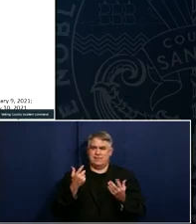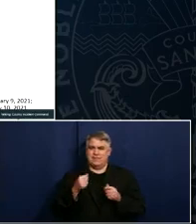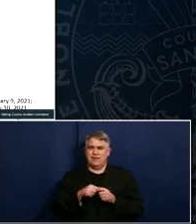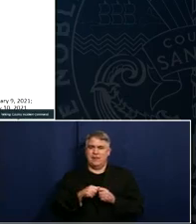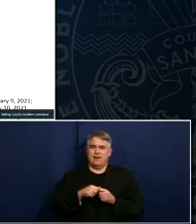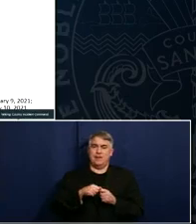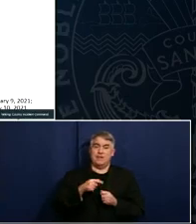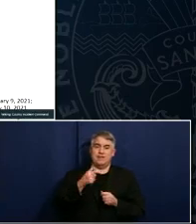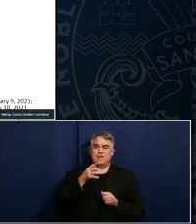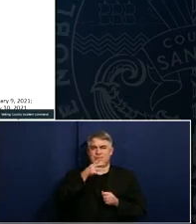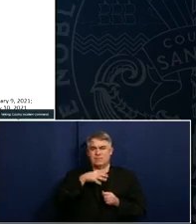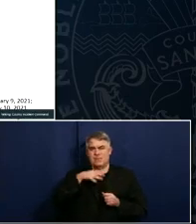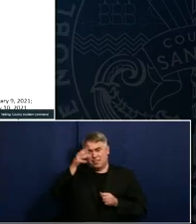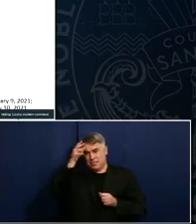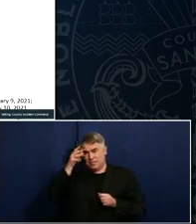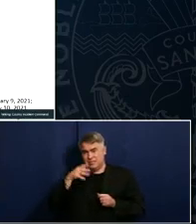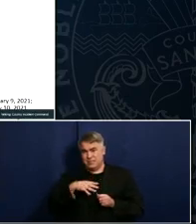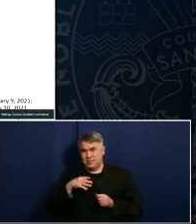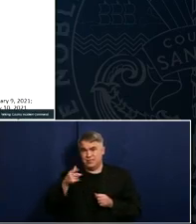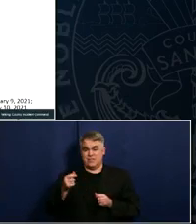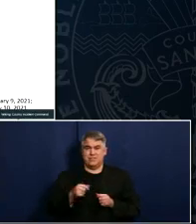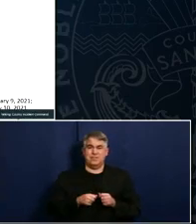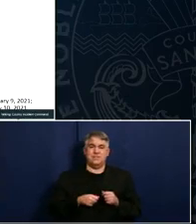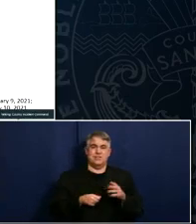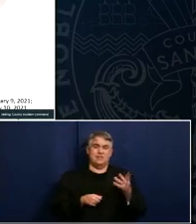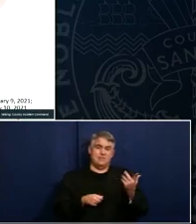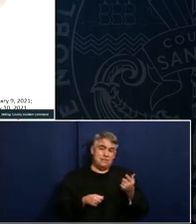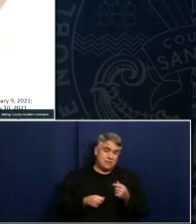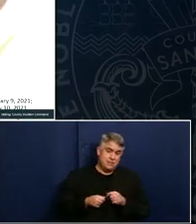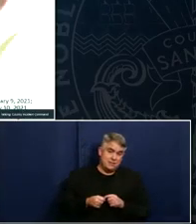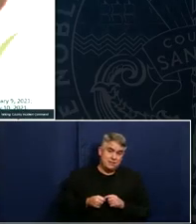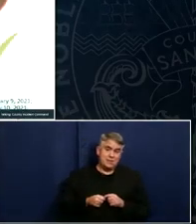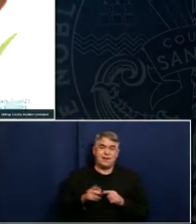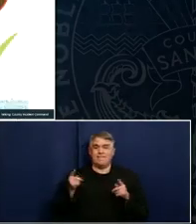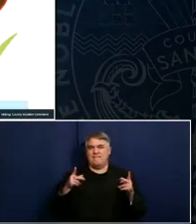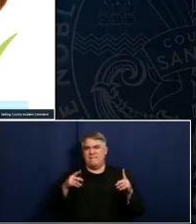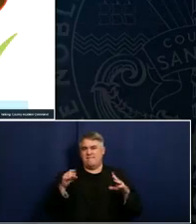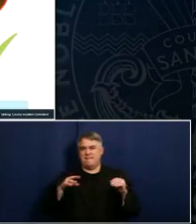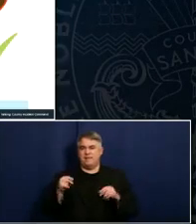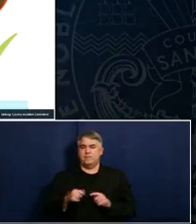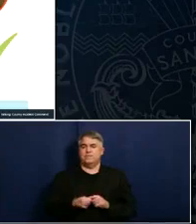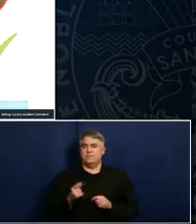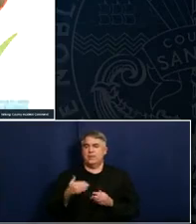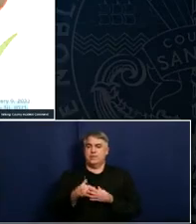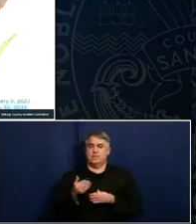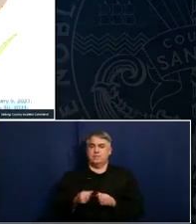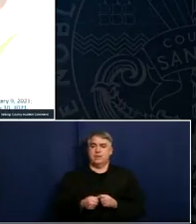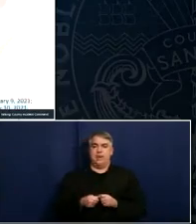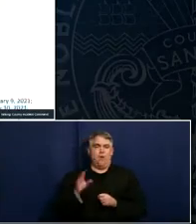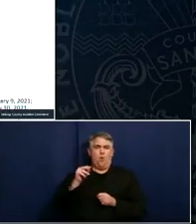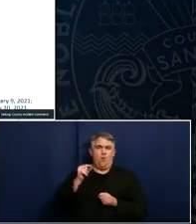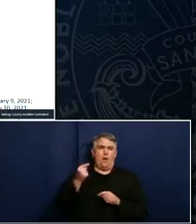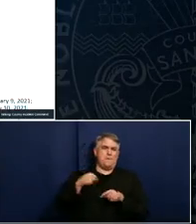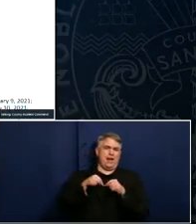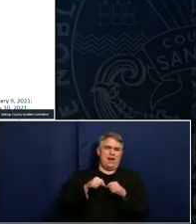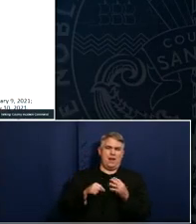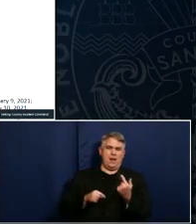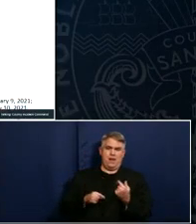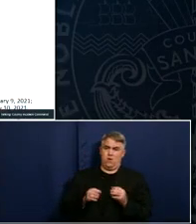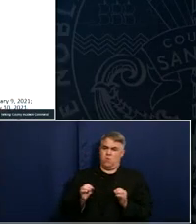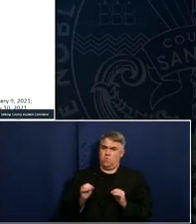gender is actually 50-50. Going to the next slide. Oh, and there have not been any